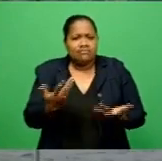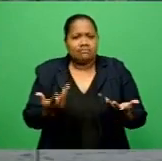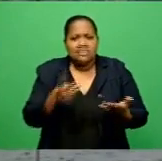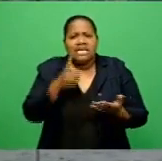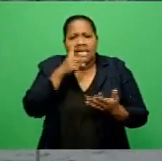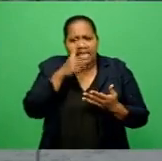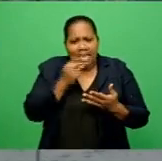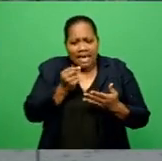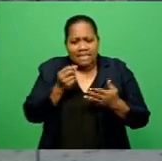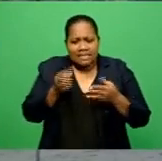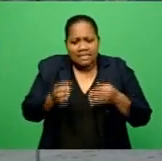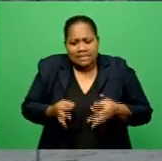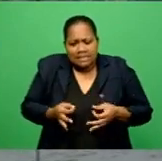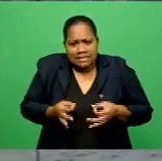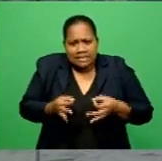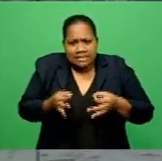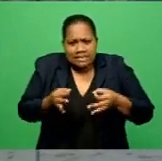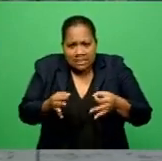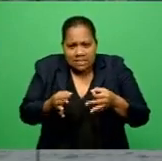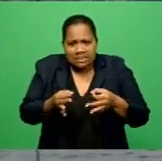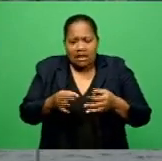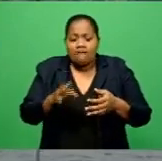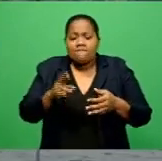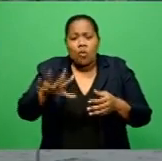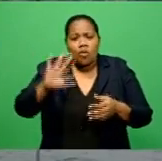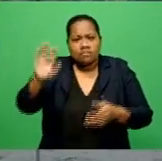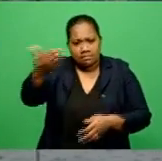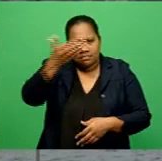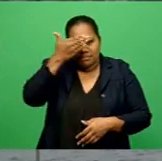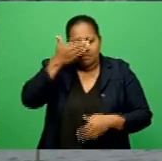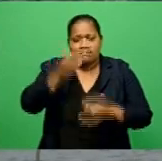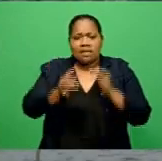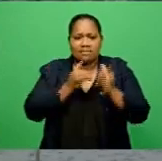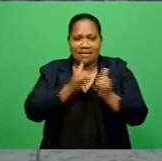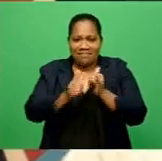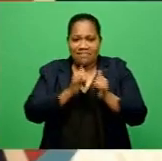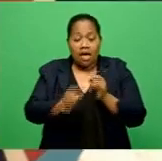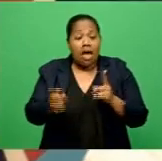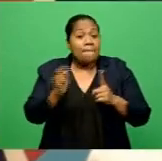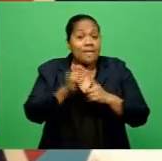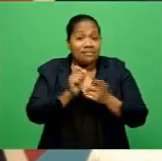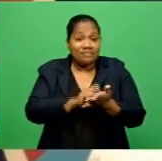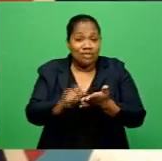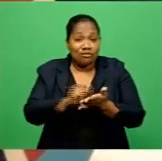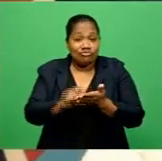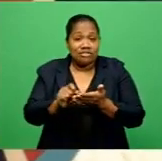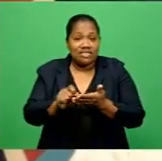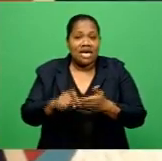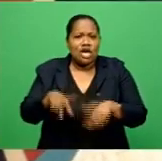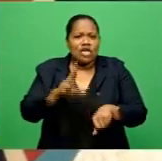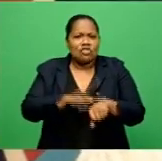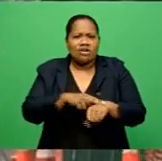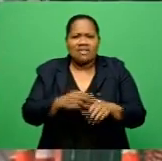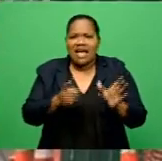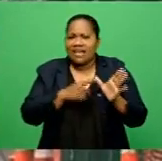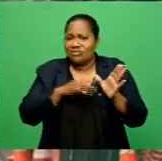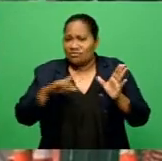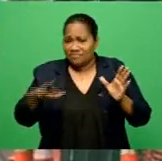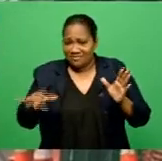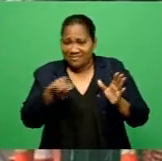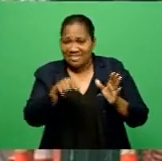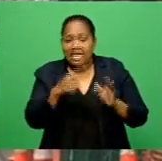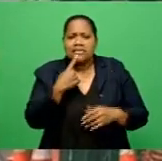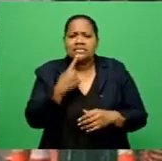be delays in the release of results for the external examinations. Permanent Secretary Dr. Angela